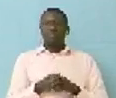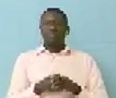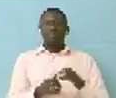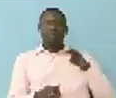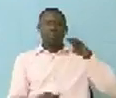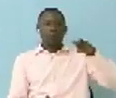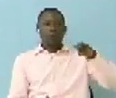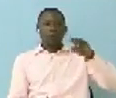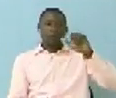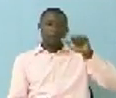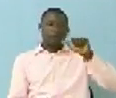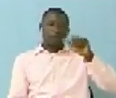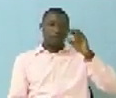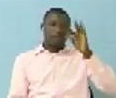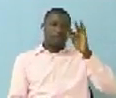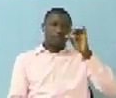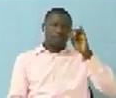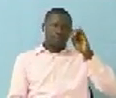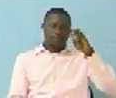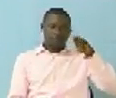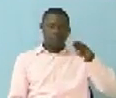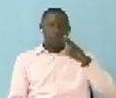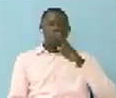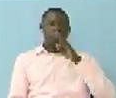Martin, who slapped the guy